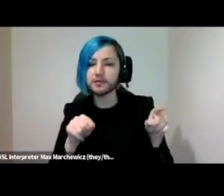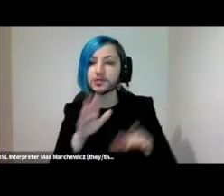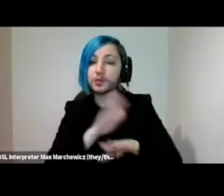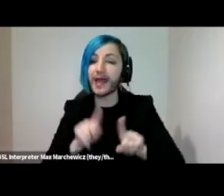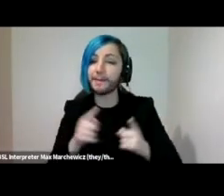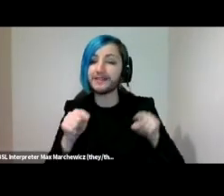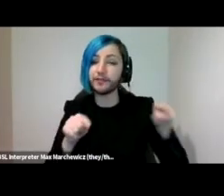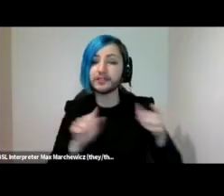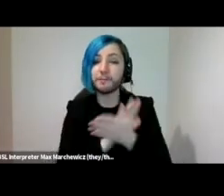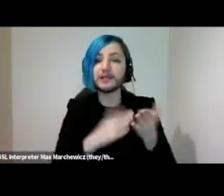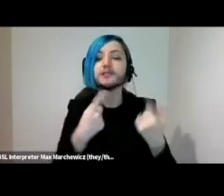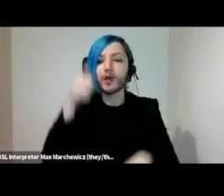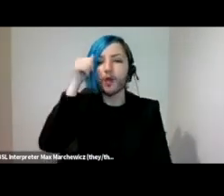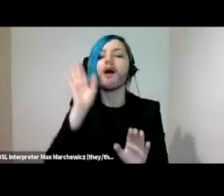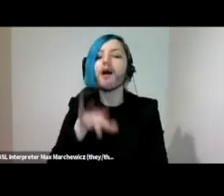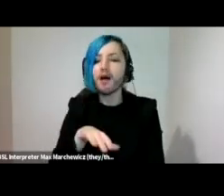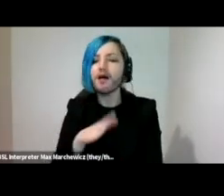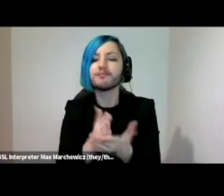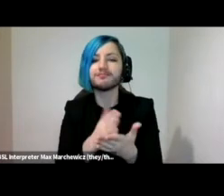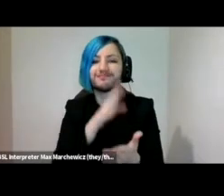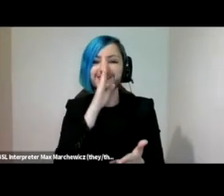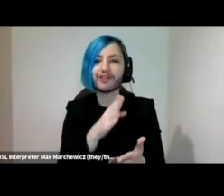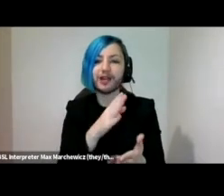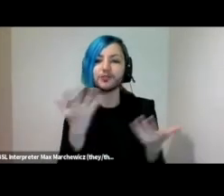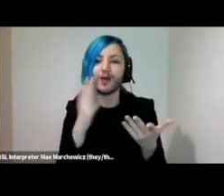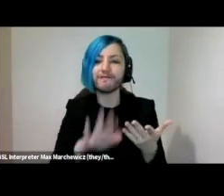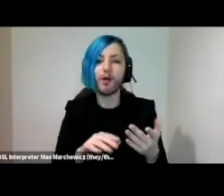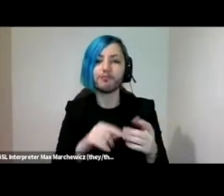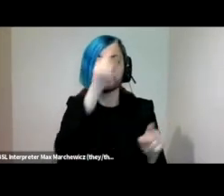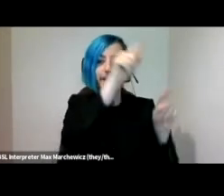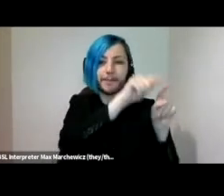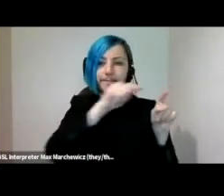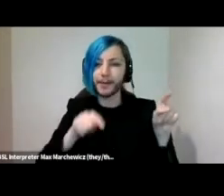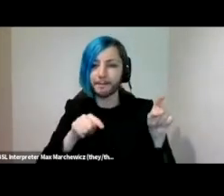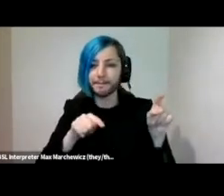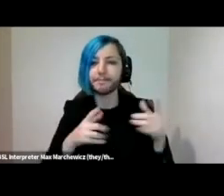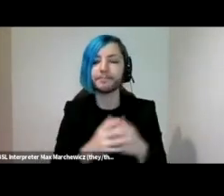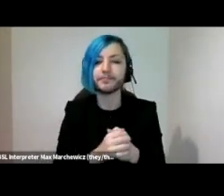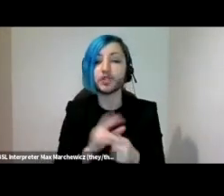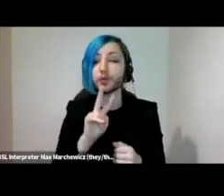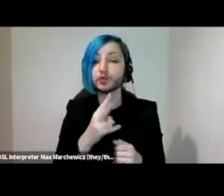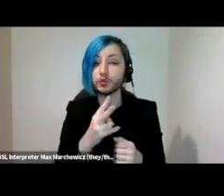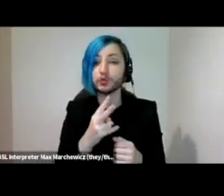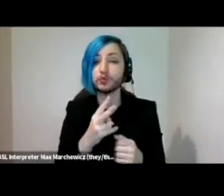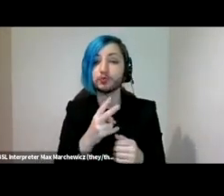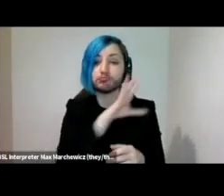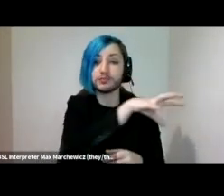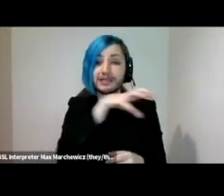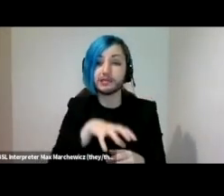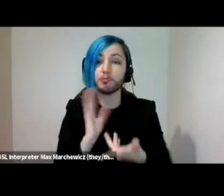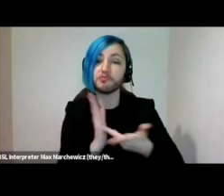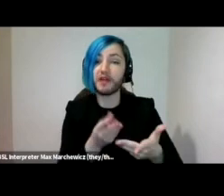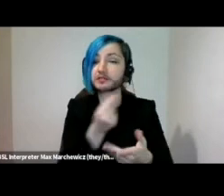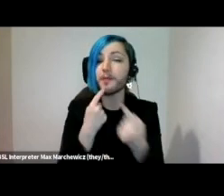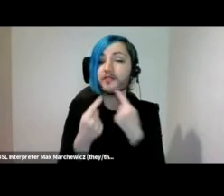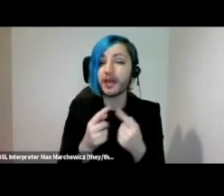the direction that the signal must have come from. Two instruments gives you some information, but actually you